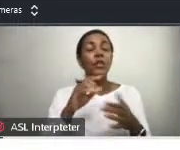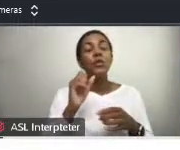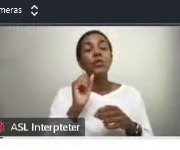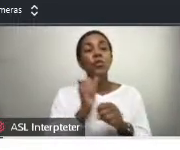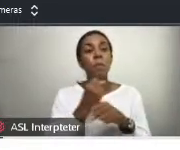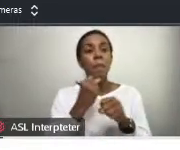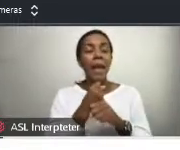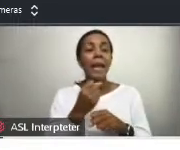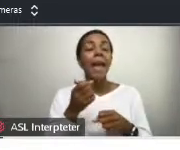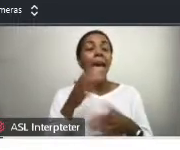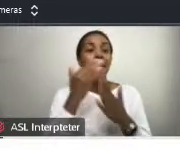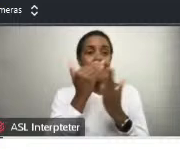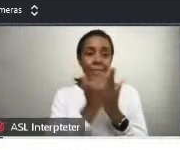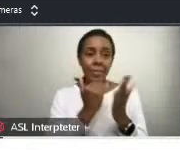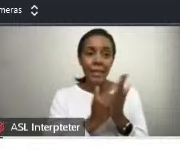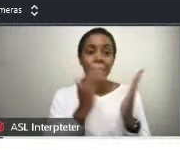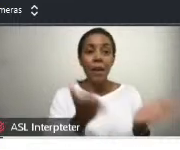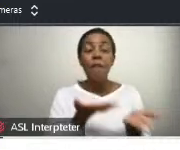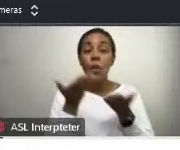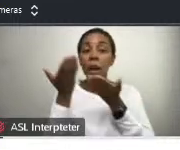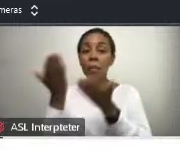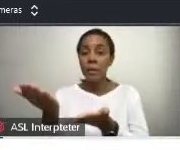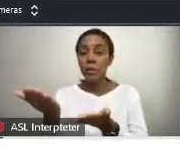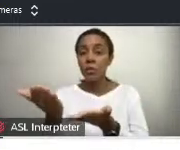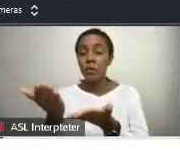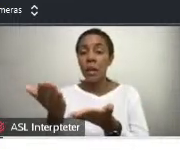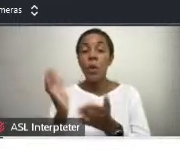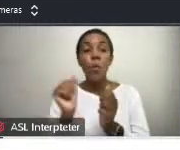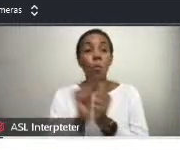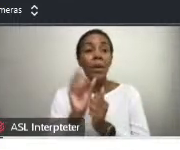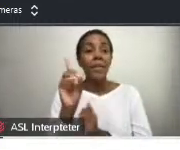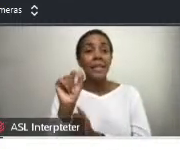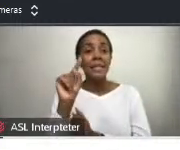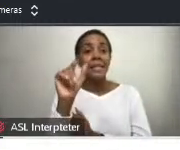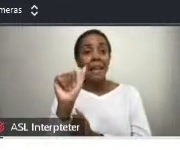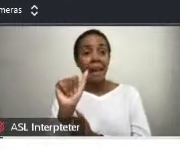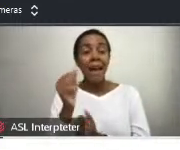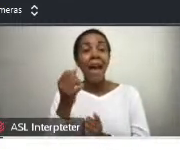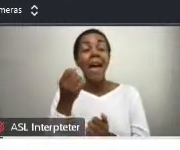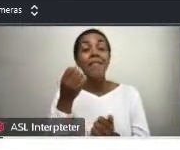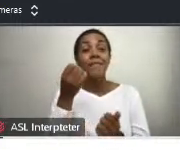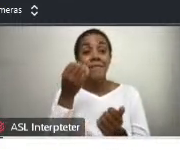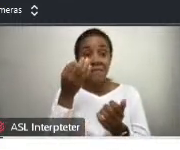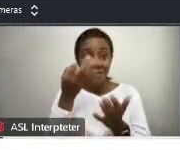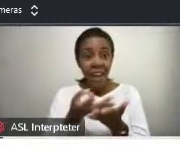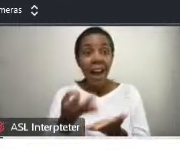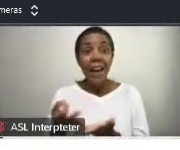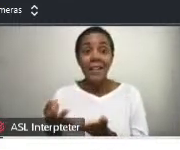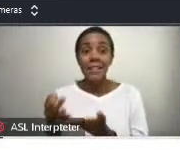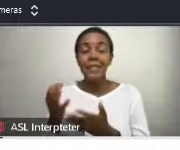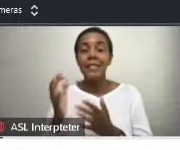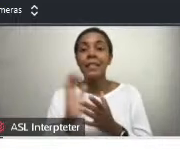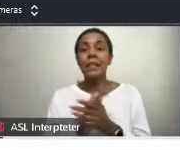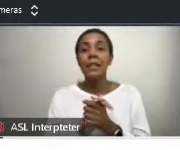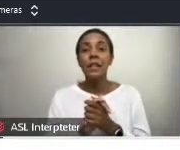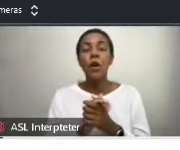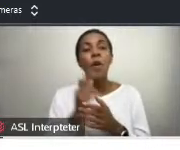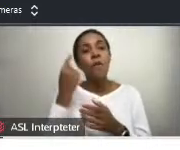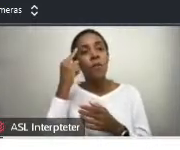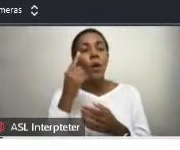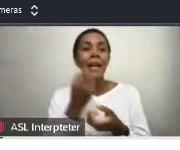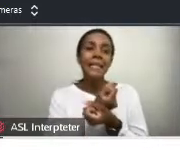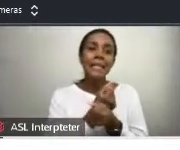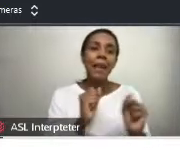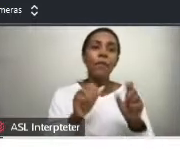recommendations based in data and fact in order to create a safer, calmer,